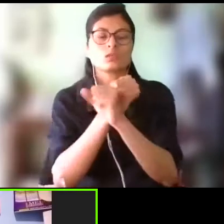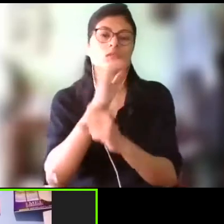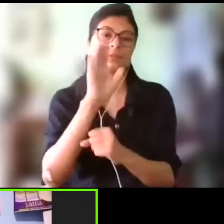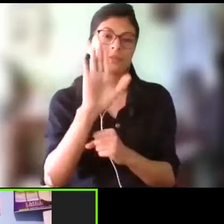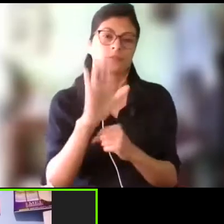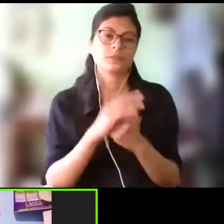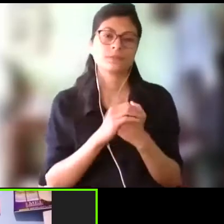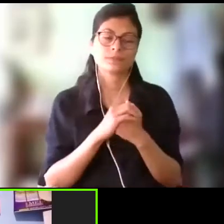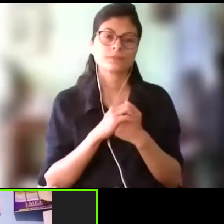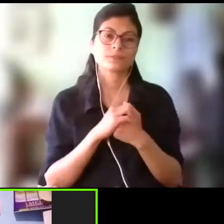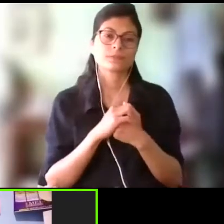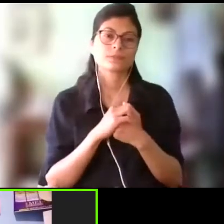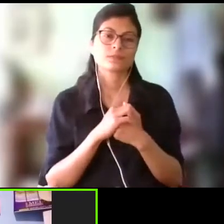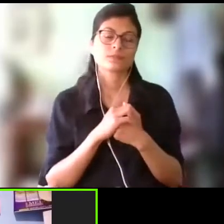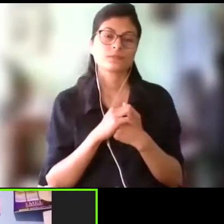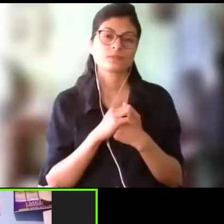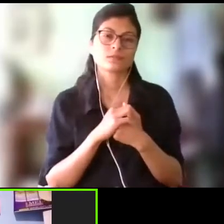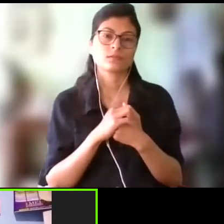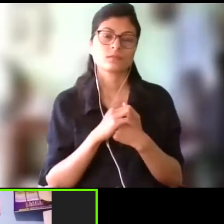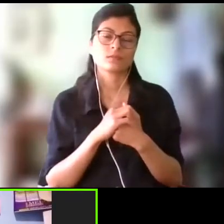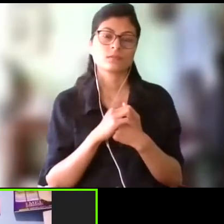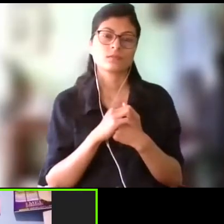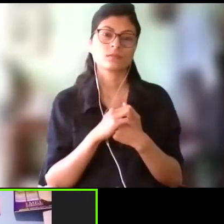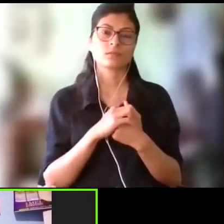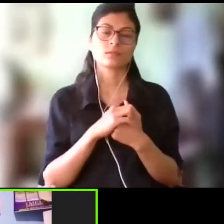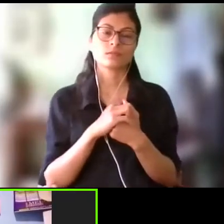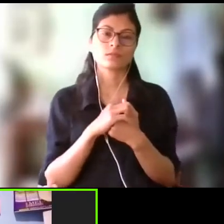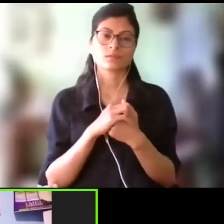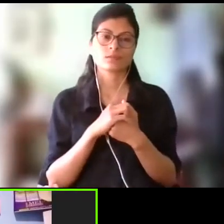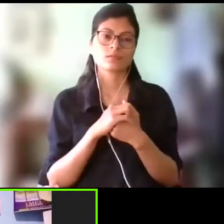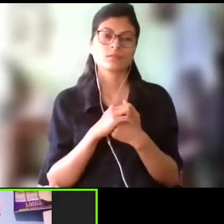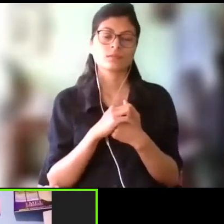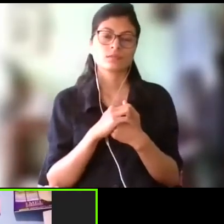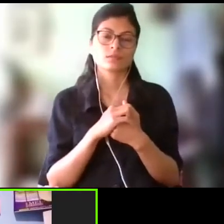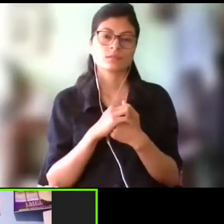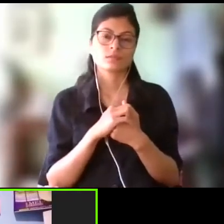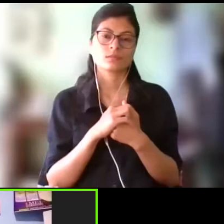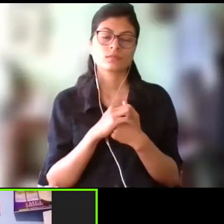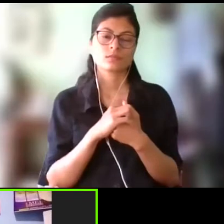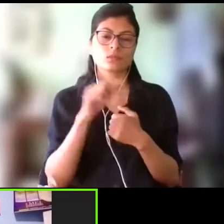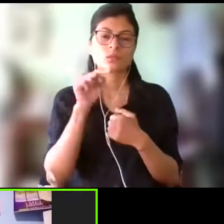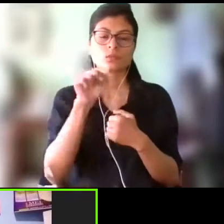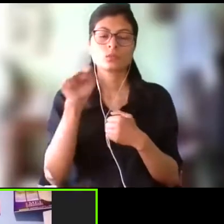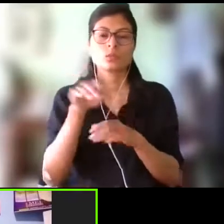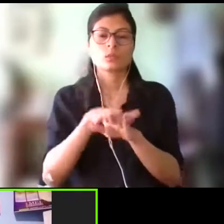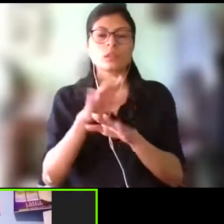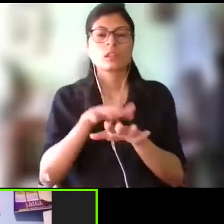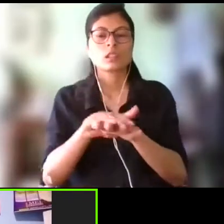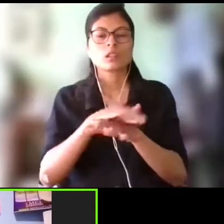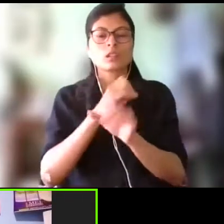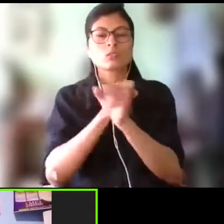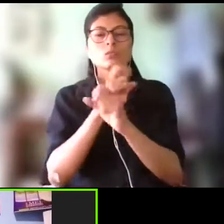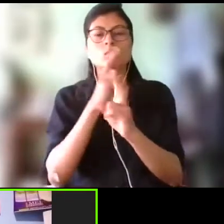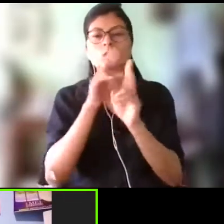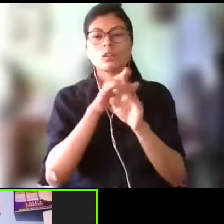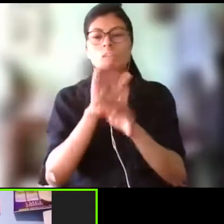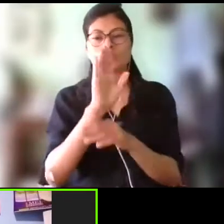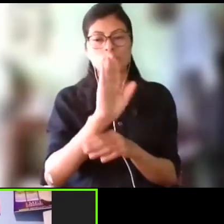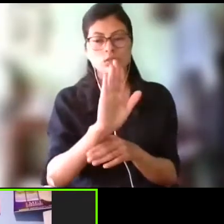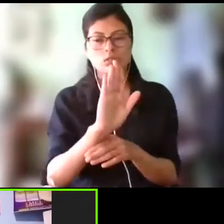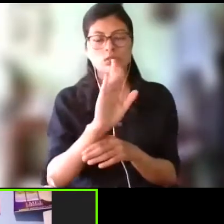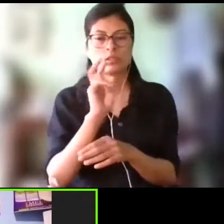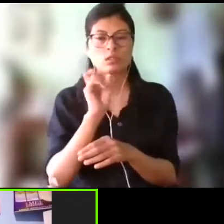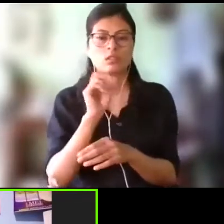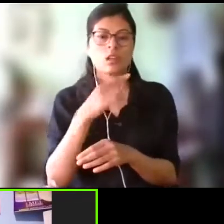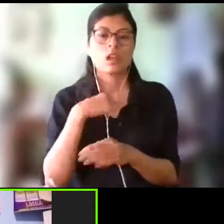only vulnerable to a particular challenge, they are vulnerable to more than three challenges within their communities.